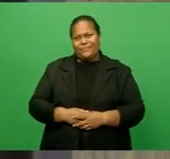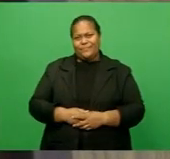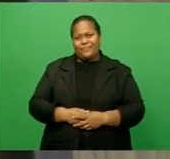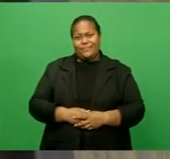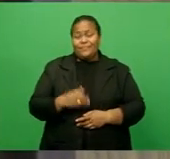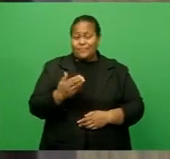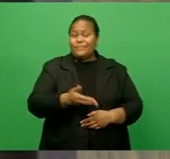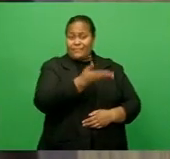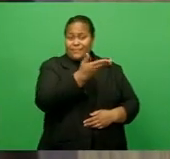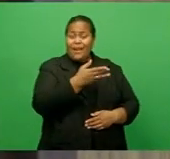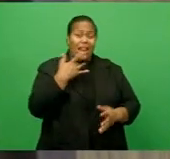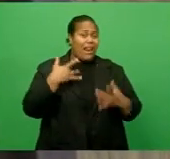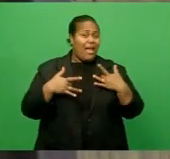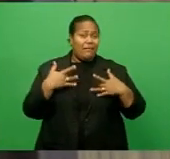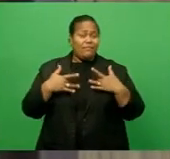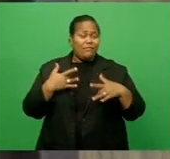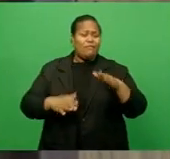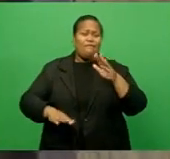is full of